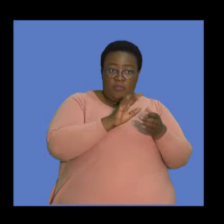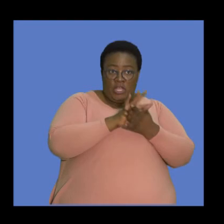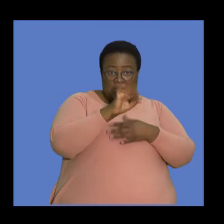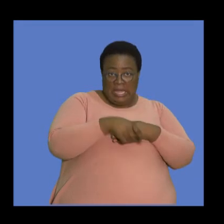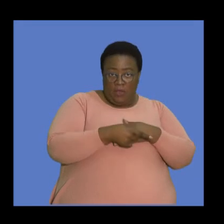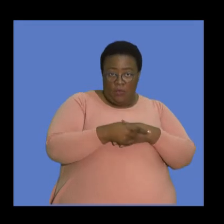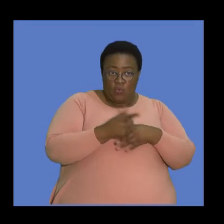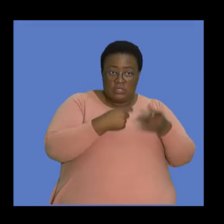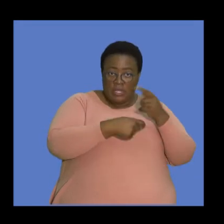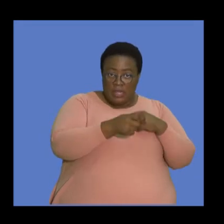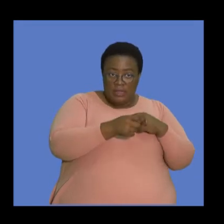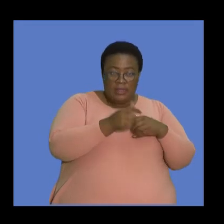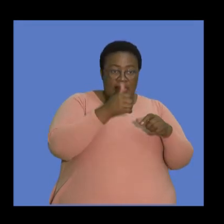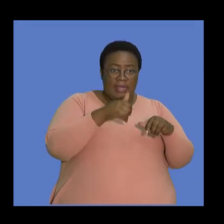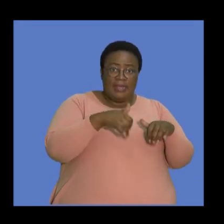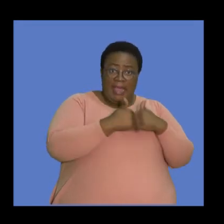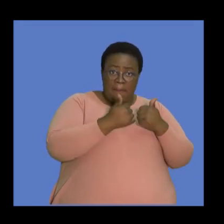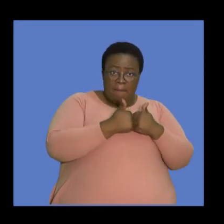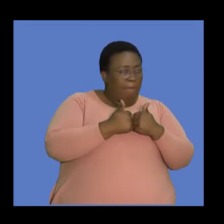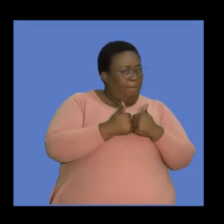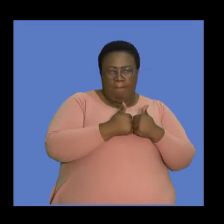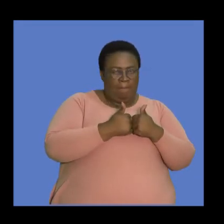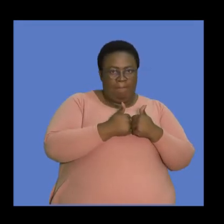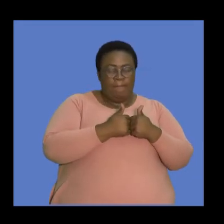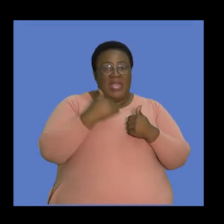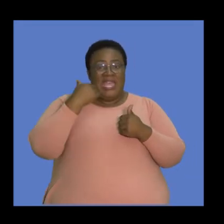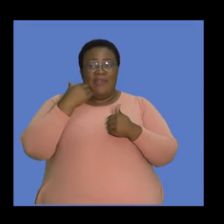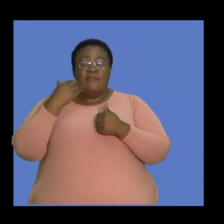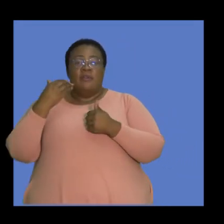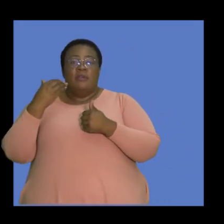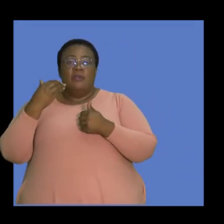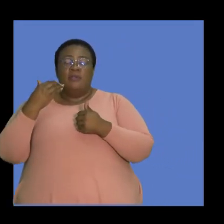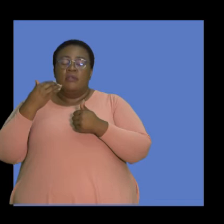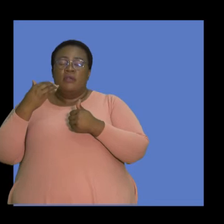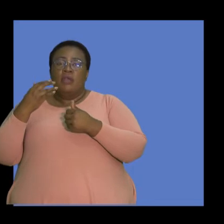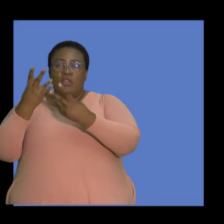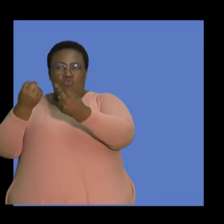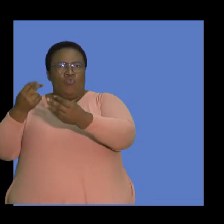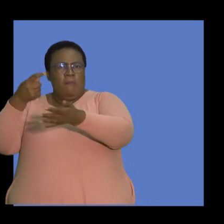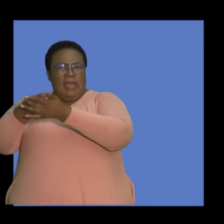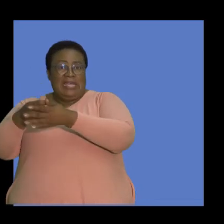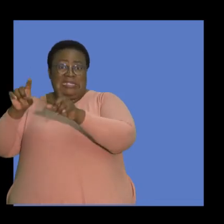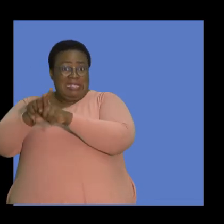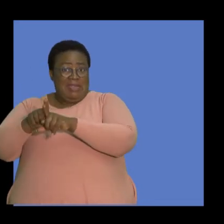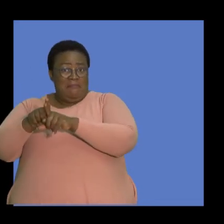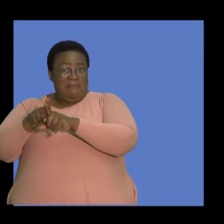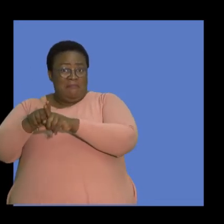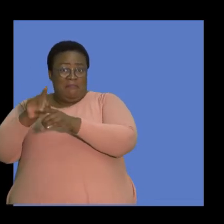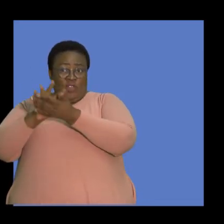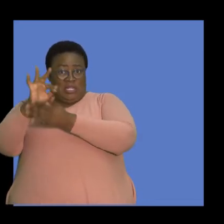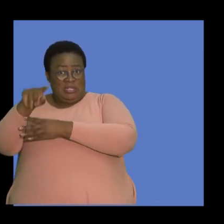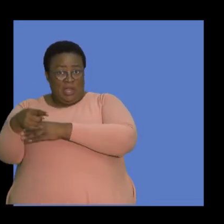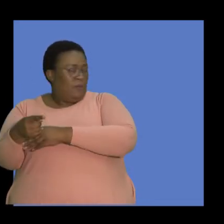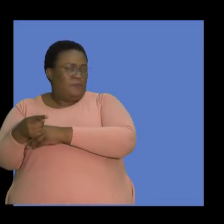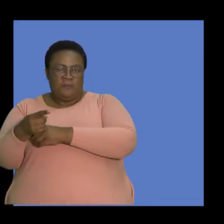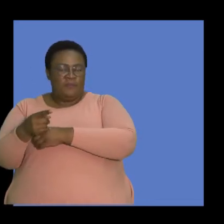price. Sorry about that. And if I want to buy the new one, it will also need to be at the same price. It will be at that